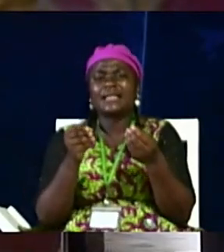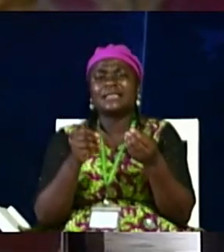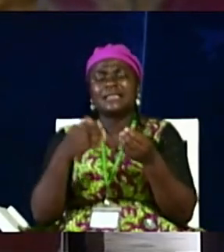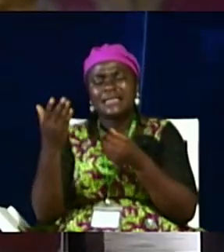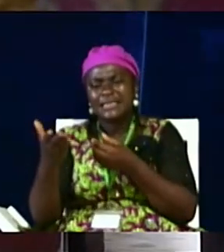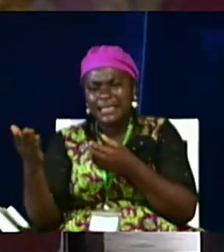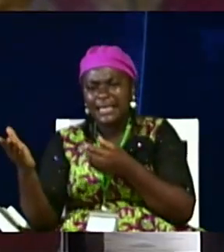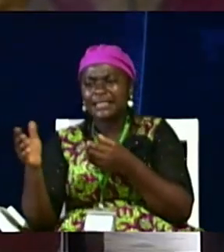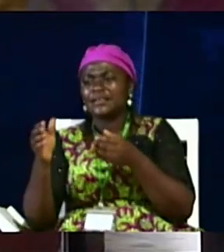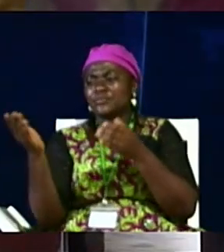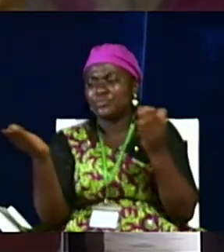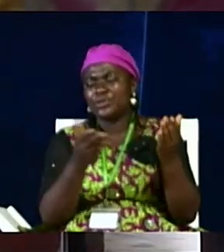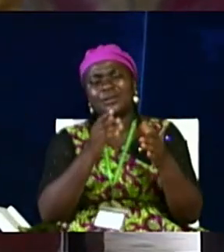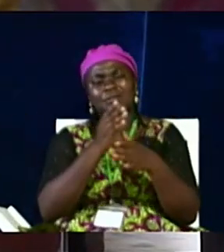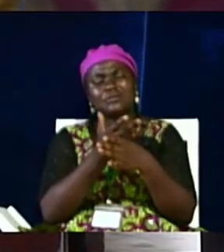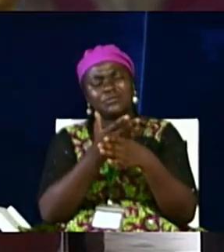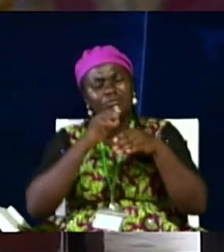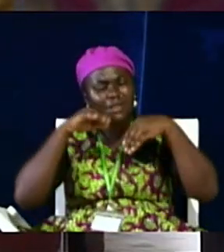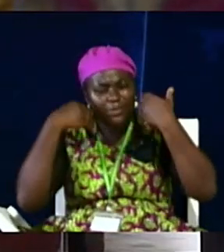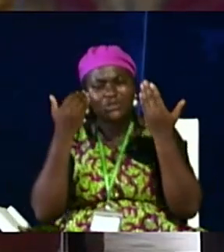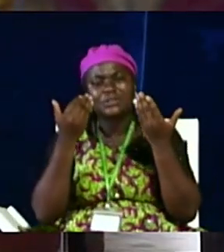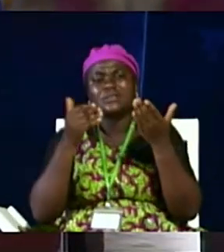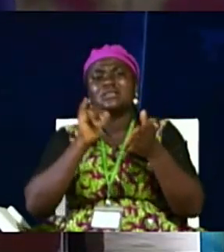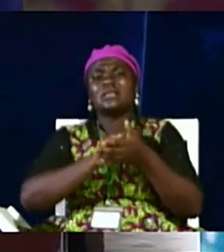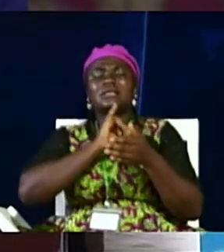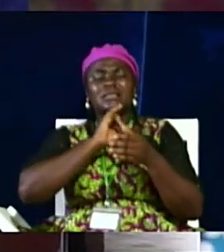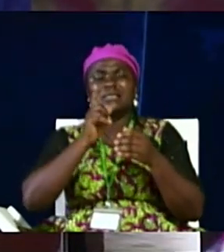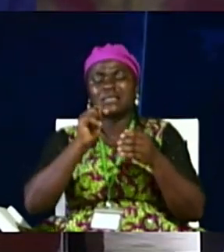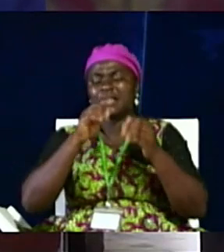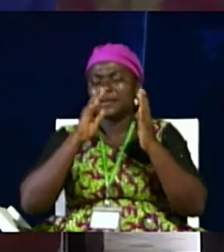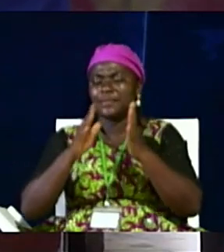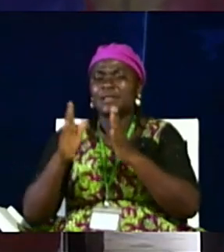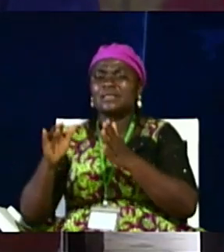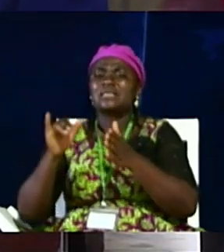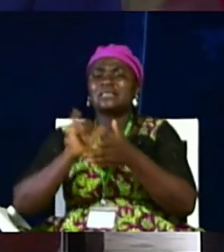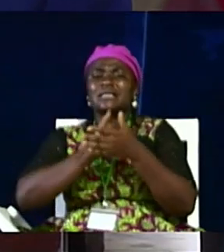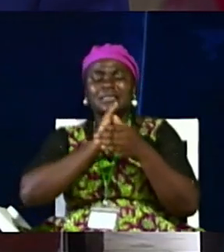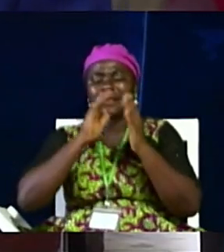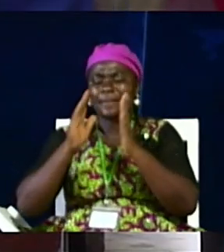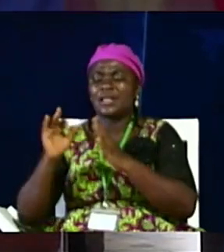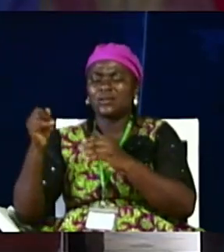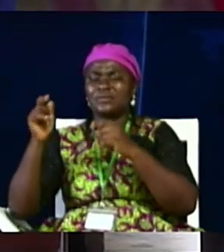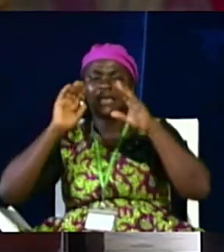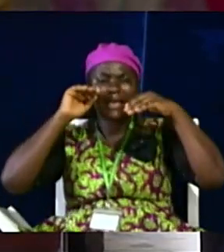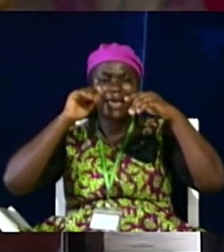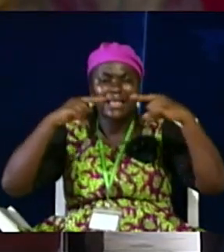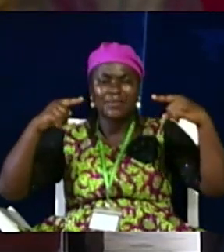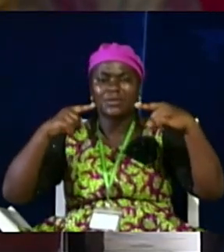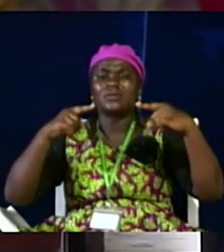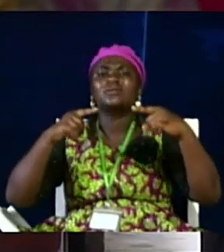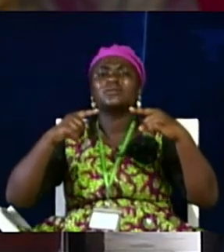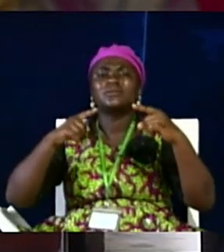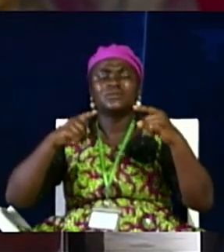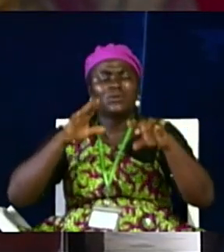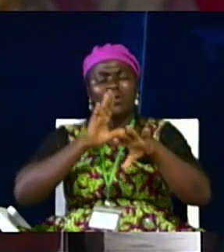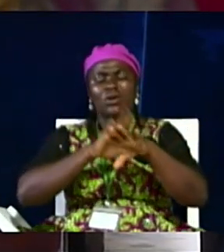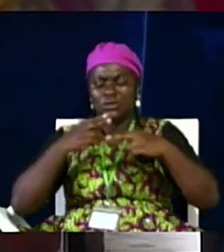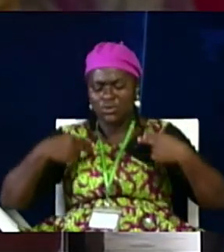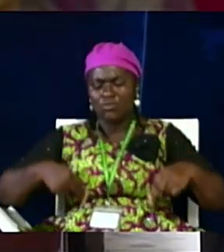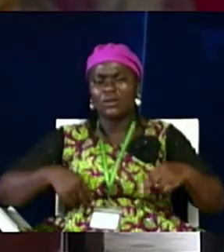always been the plan. That is the game plan of the adversary concerning the human race. But